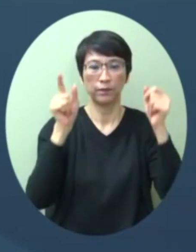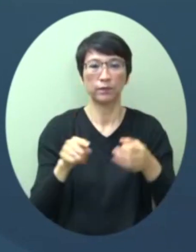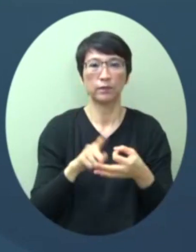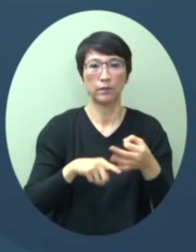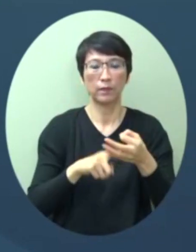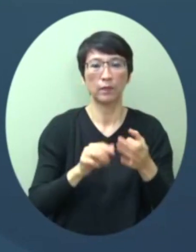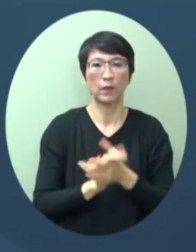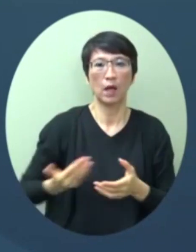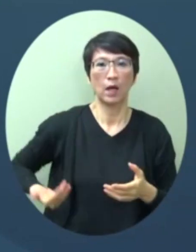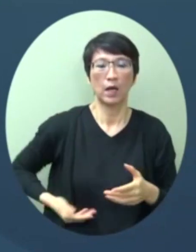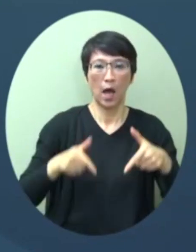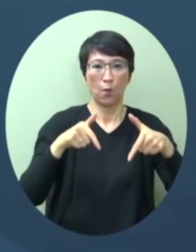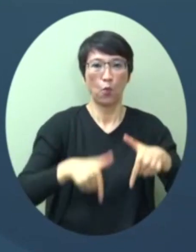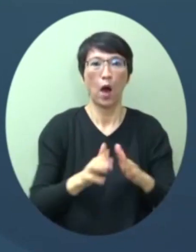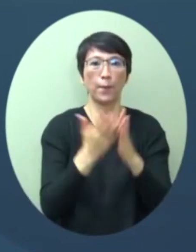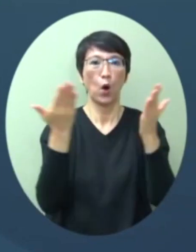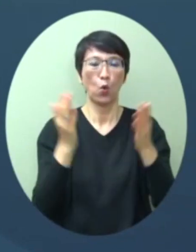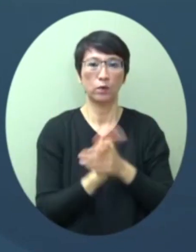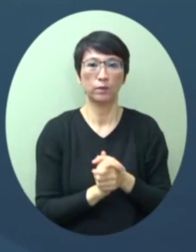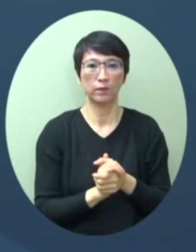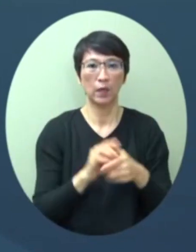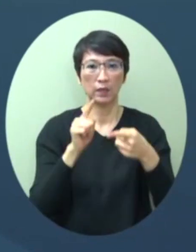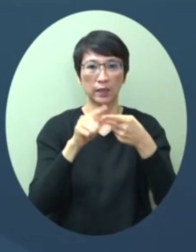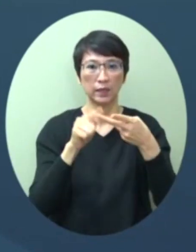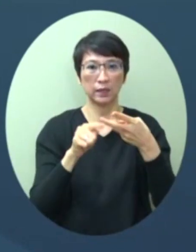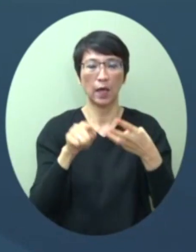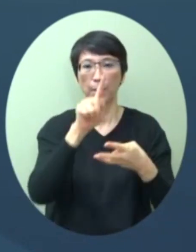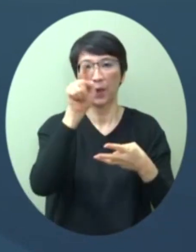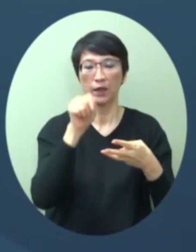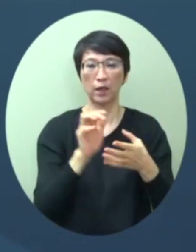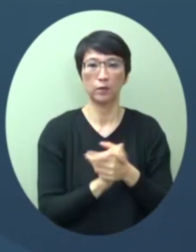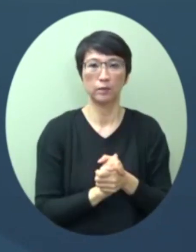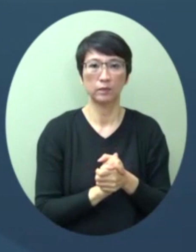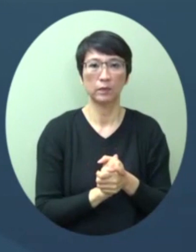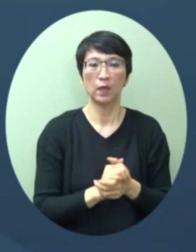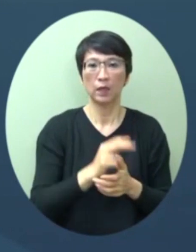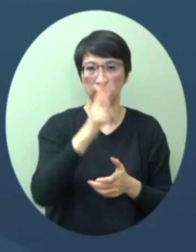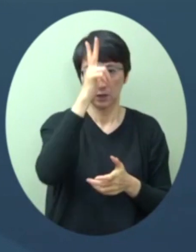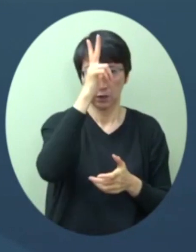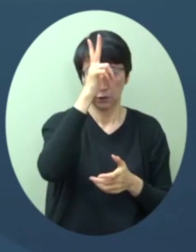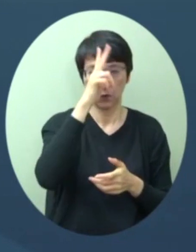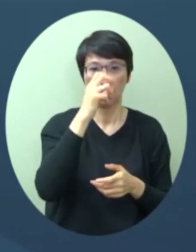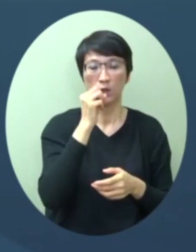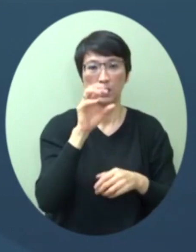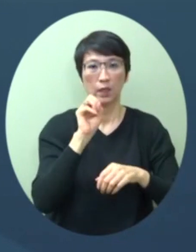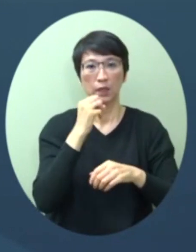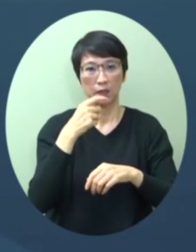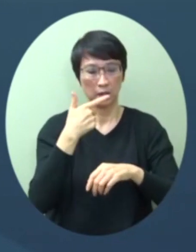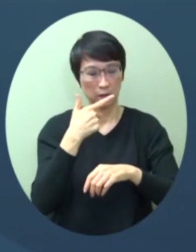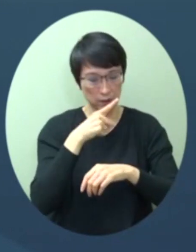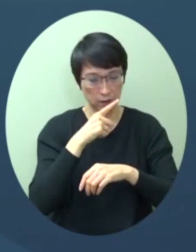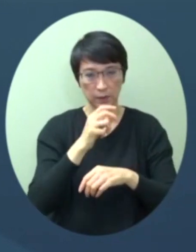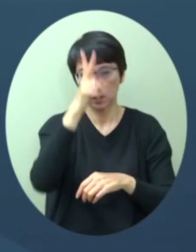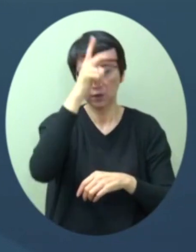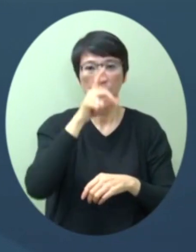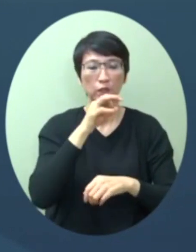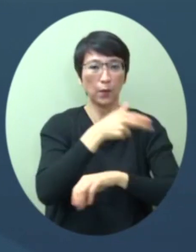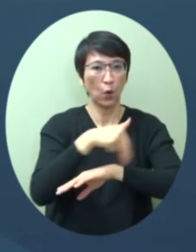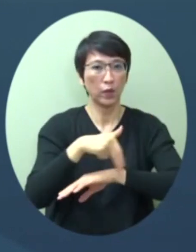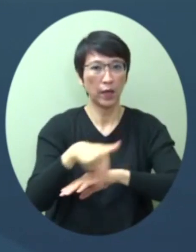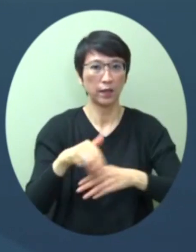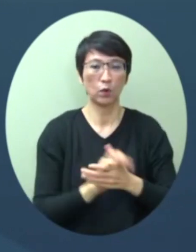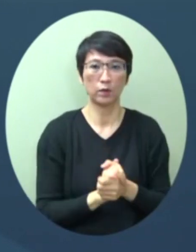China Wing PostSo three questions Does the government have plans to impose district-based lockdowns and if so